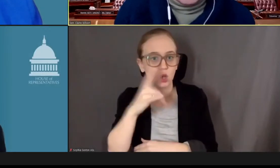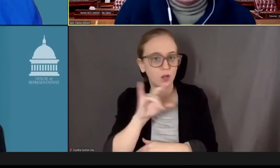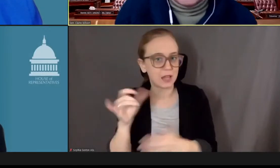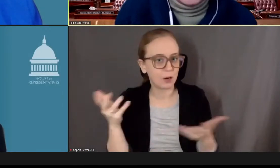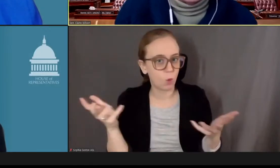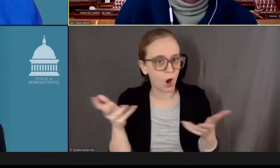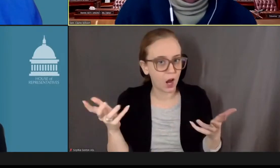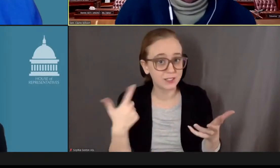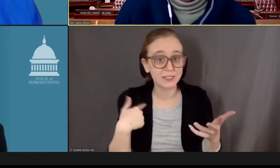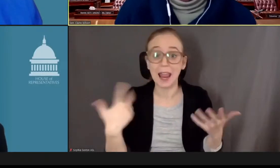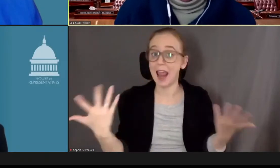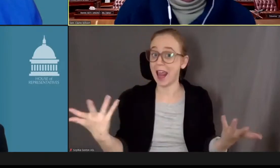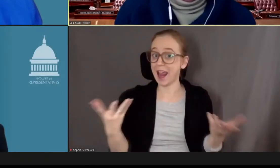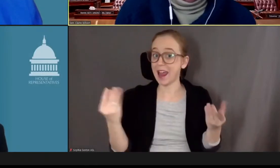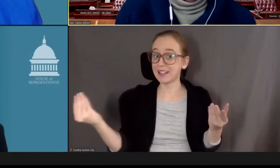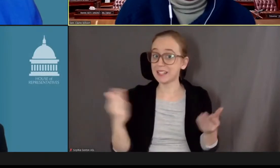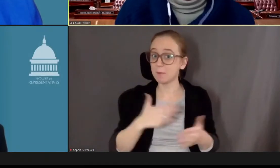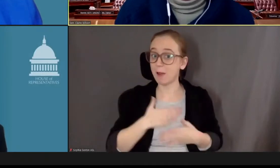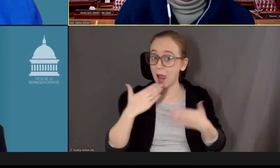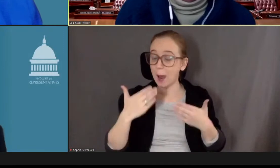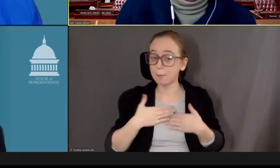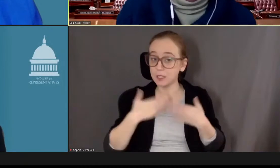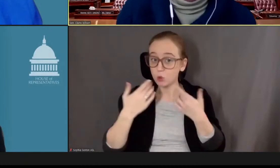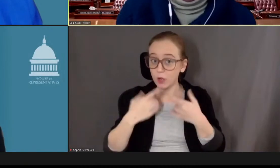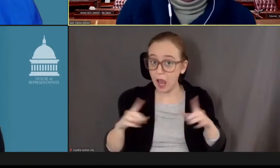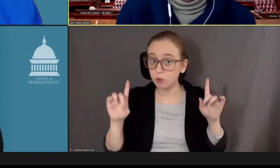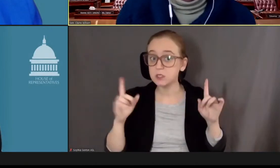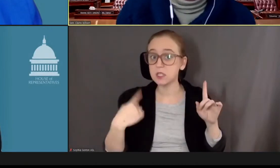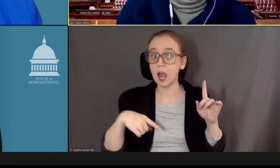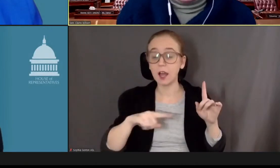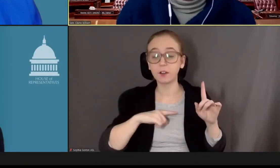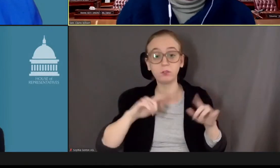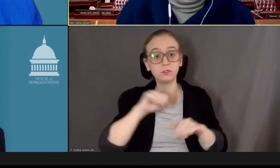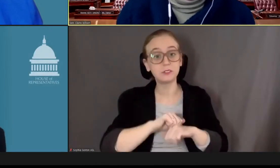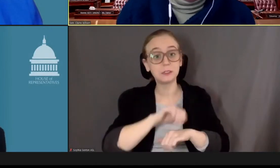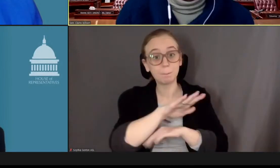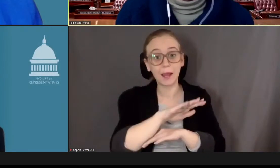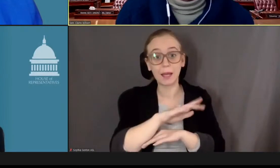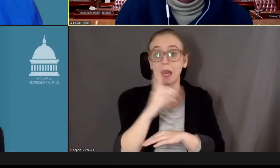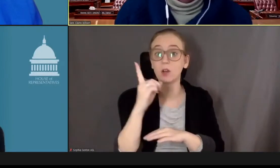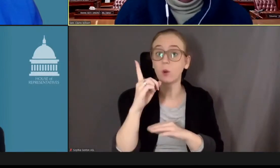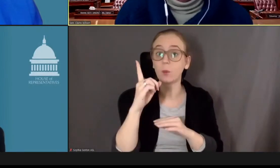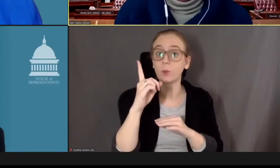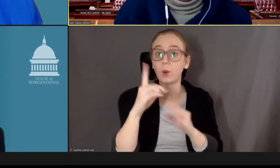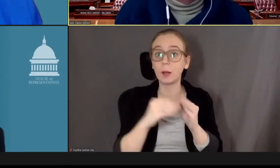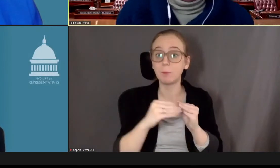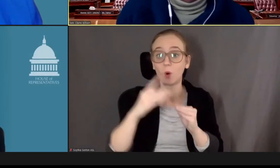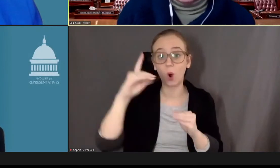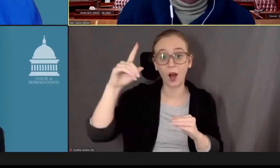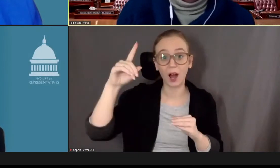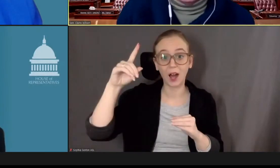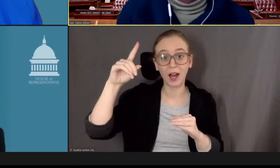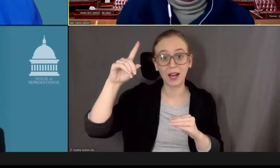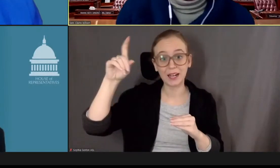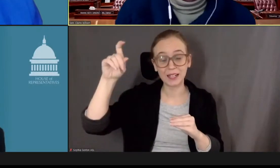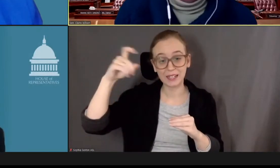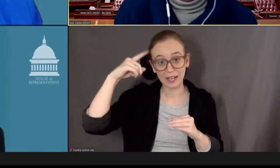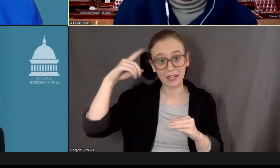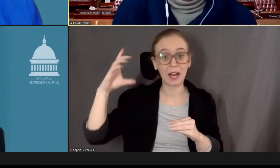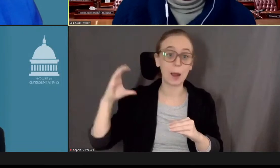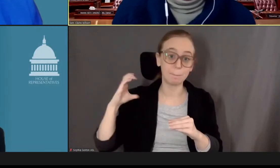I am happy to say have submitted another capital request this budget go